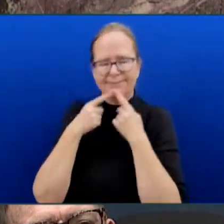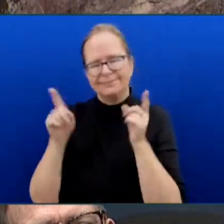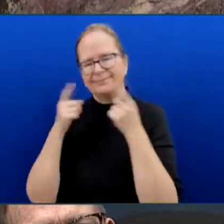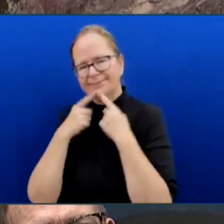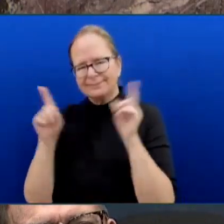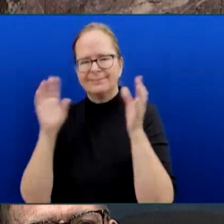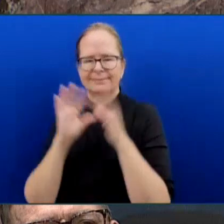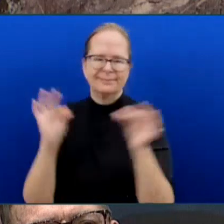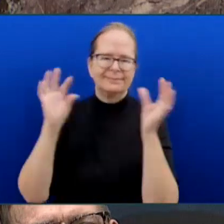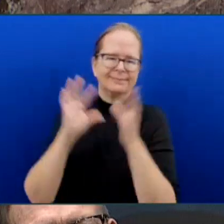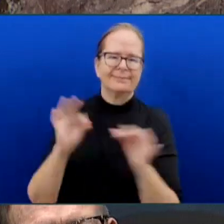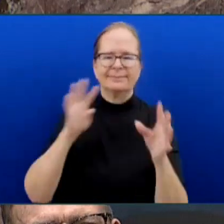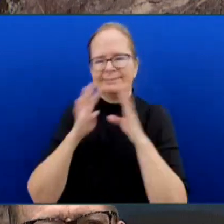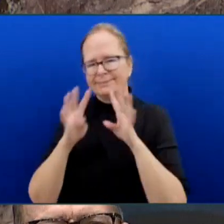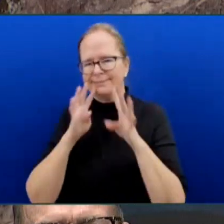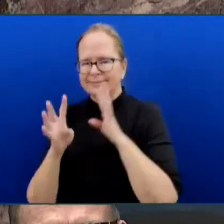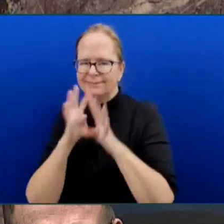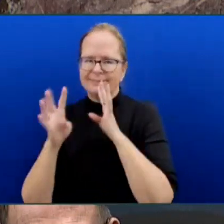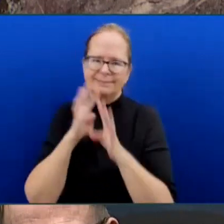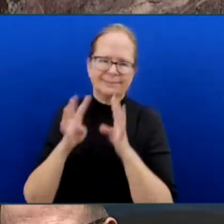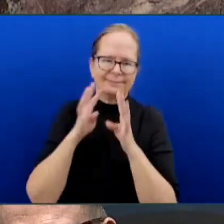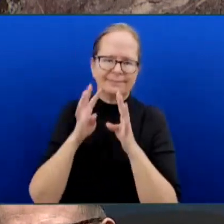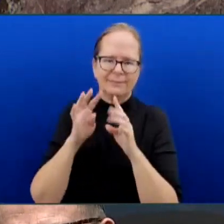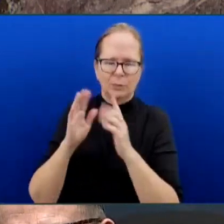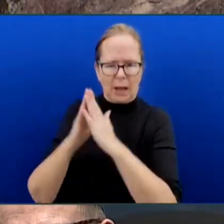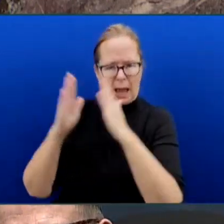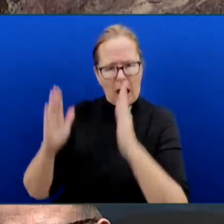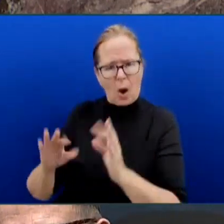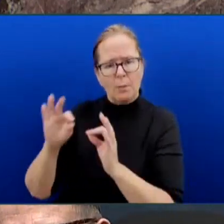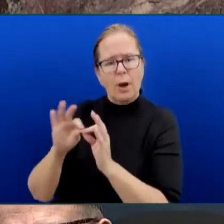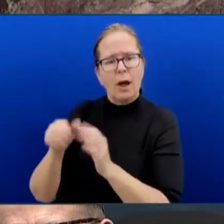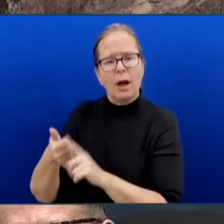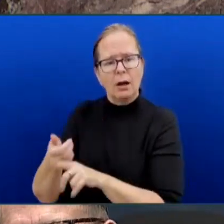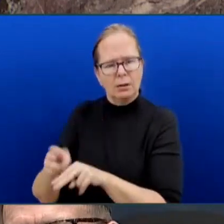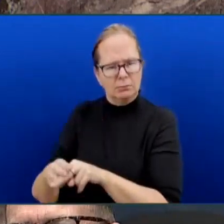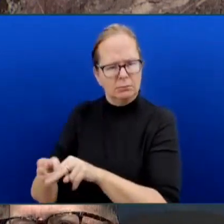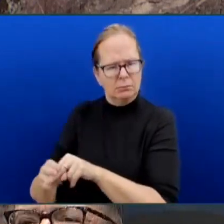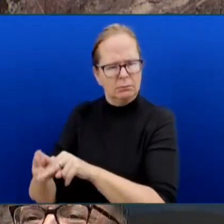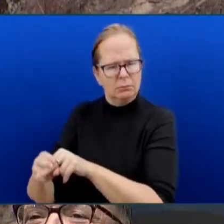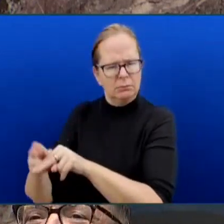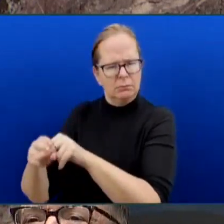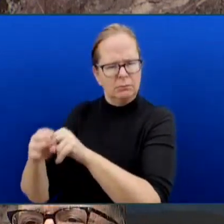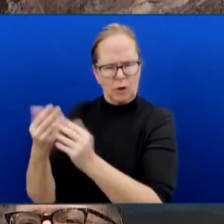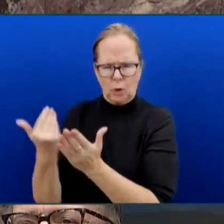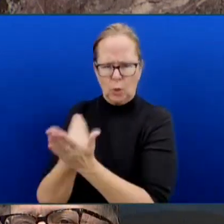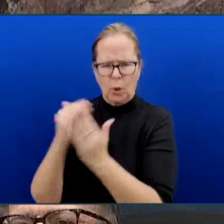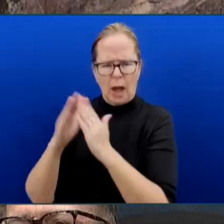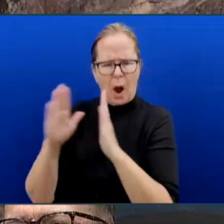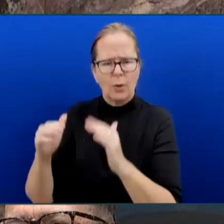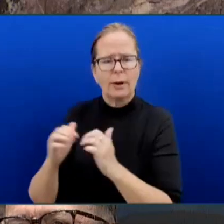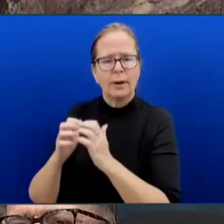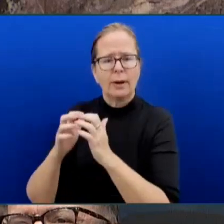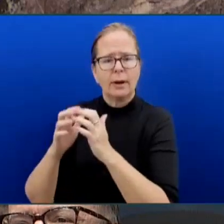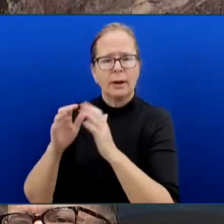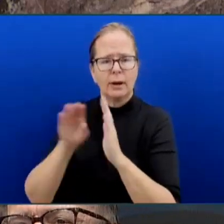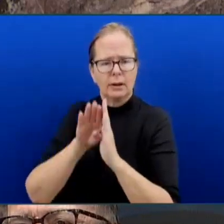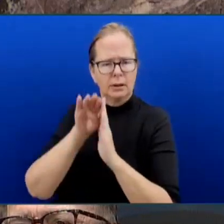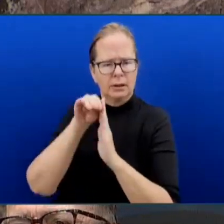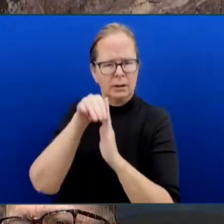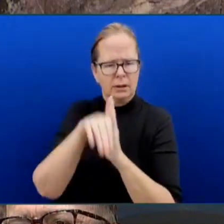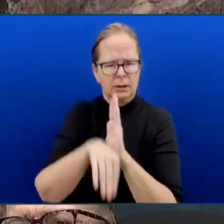are taking a nosedive. So this government released a flurry of bills this session, and yet they refuse